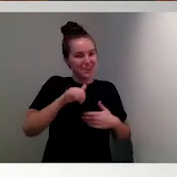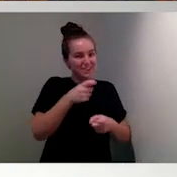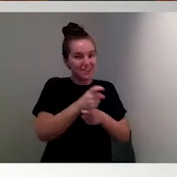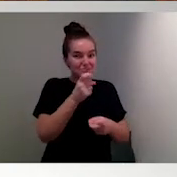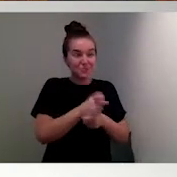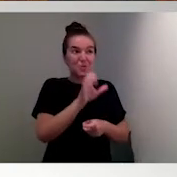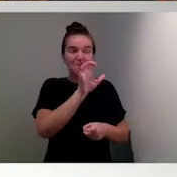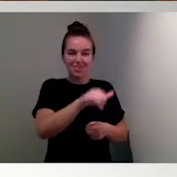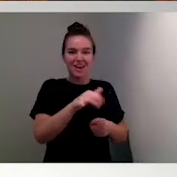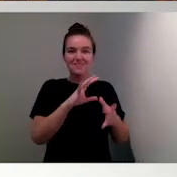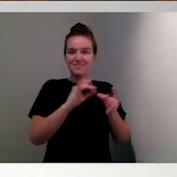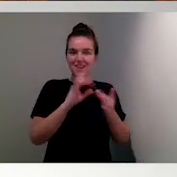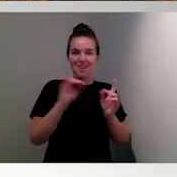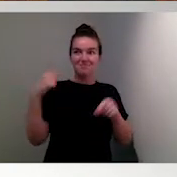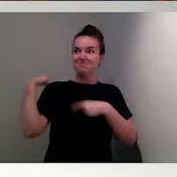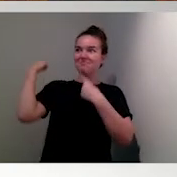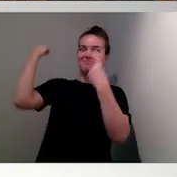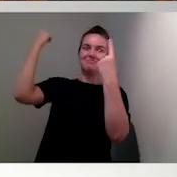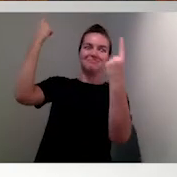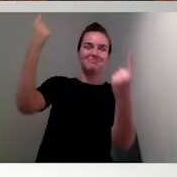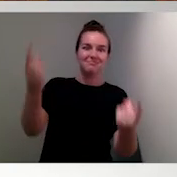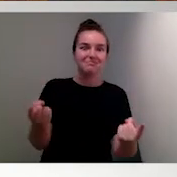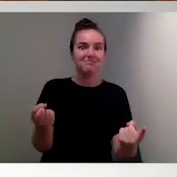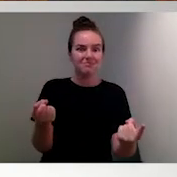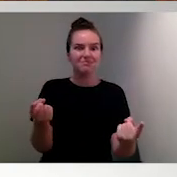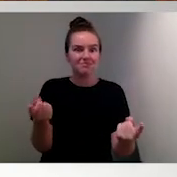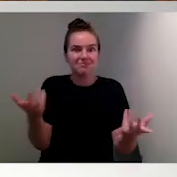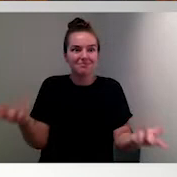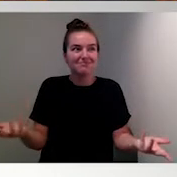around forever, and that's something that